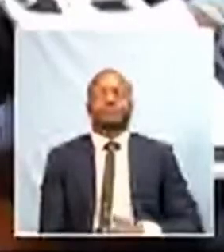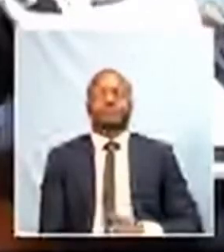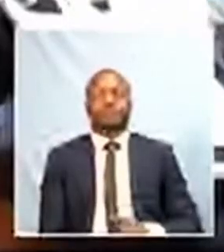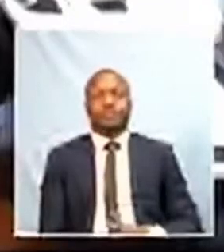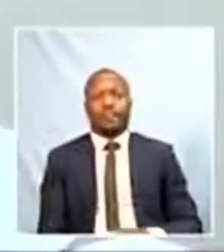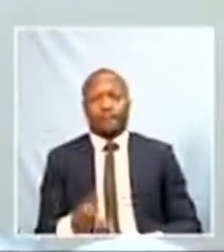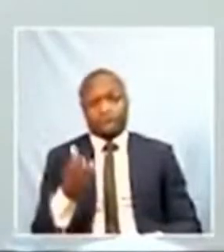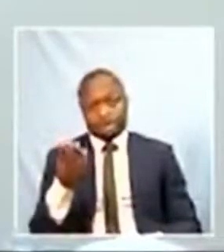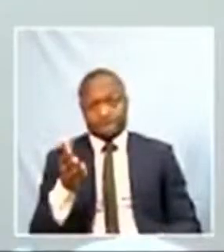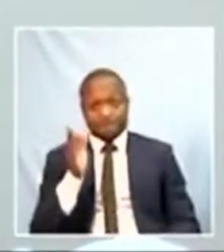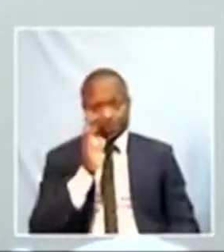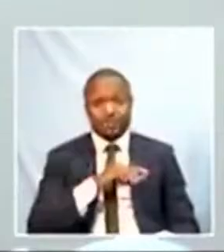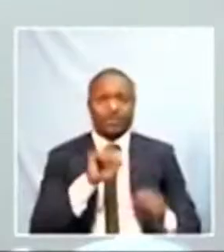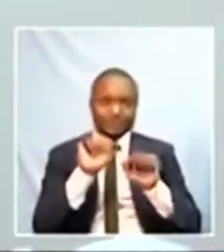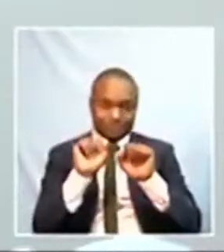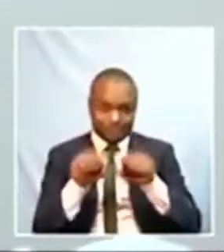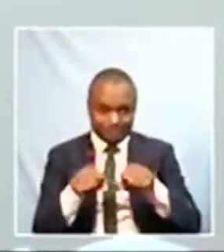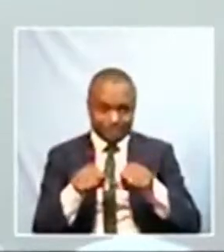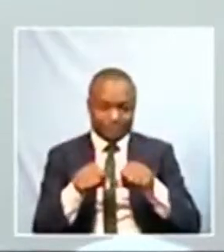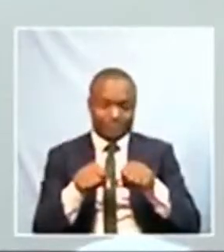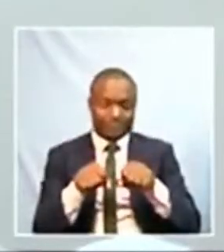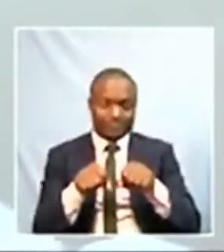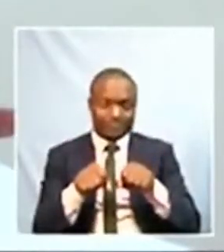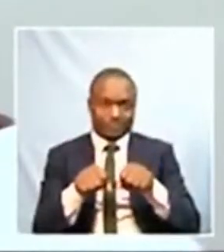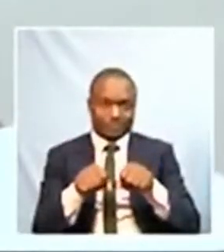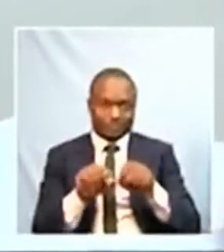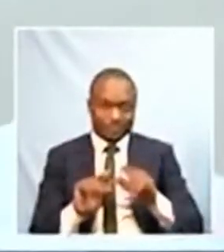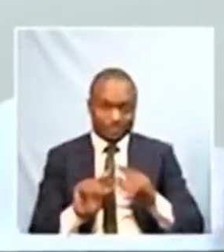So with that done, we can now